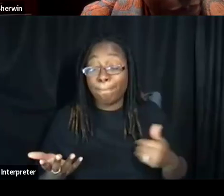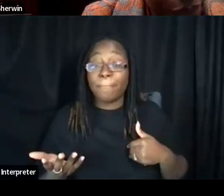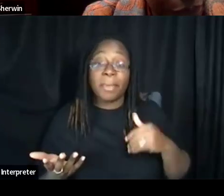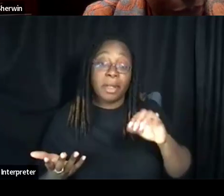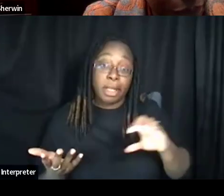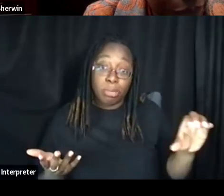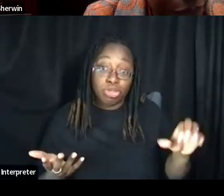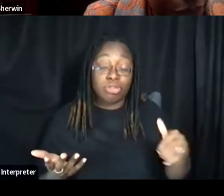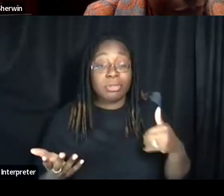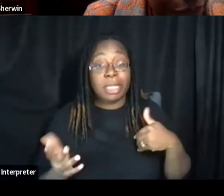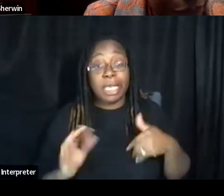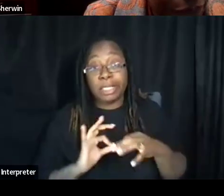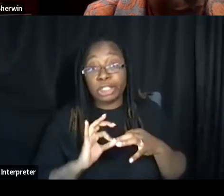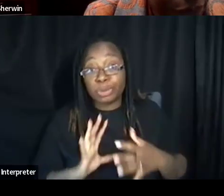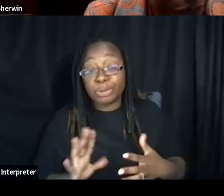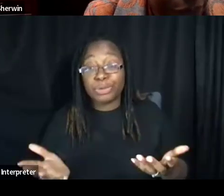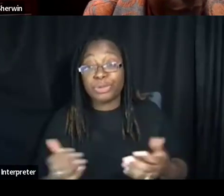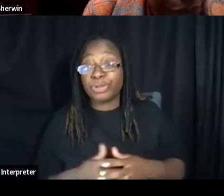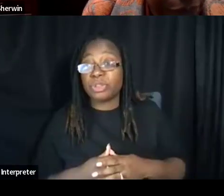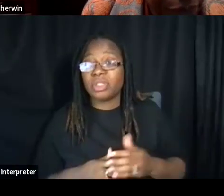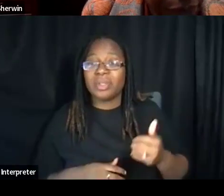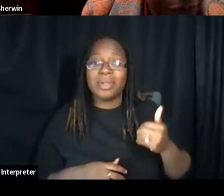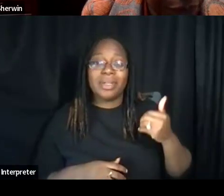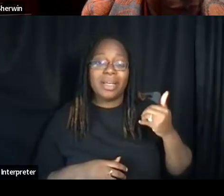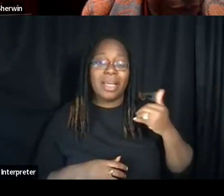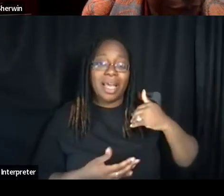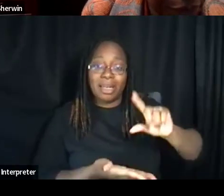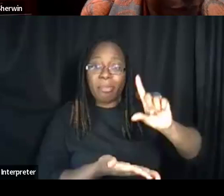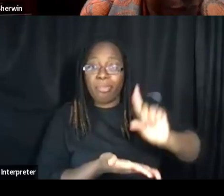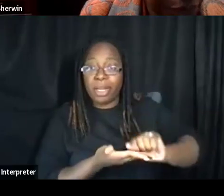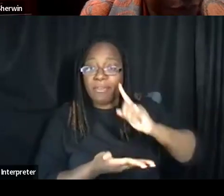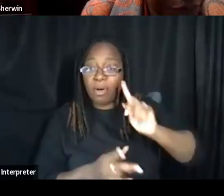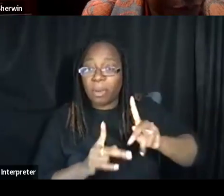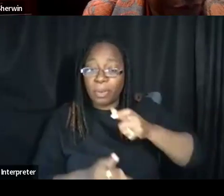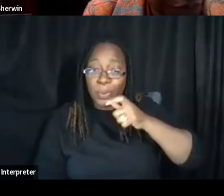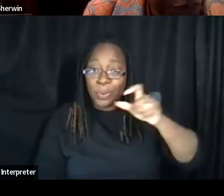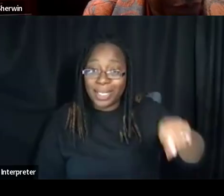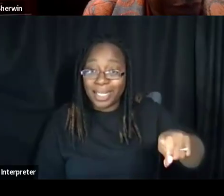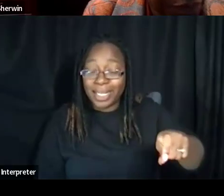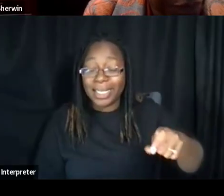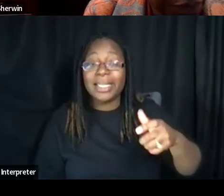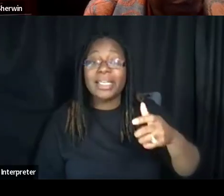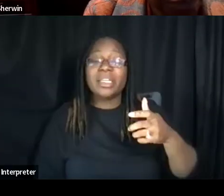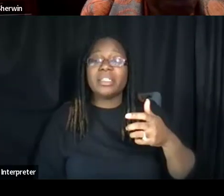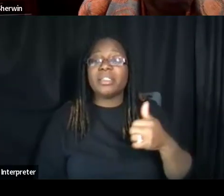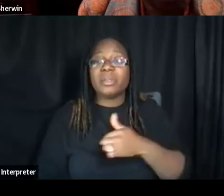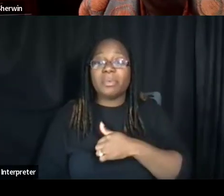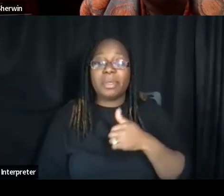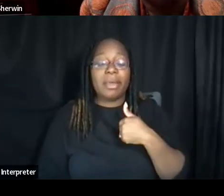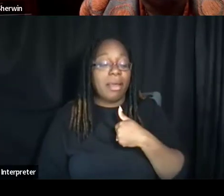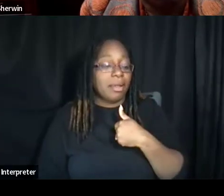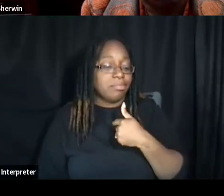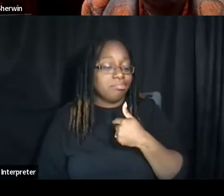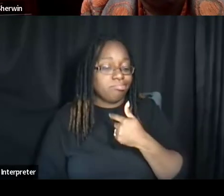had interpreters. We had print for those folks who needed it. And we ended up having